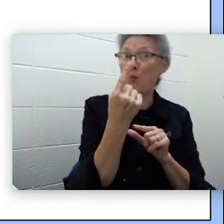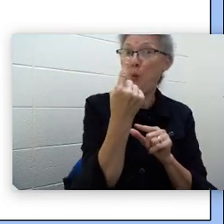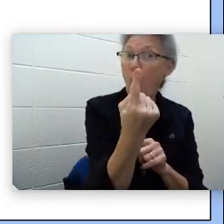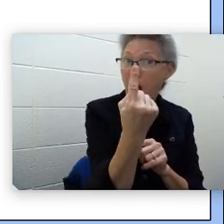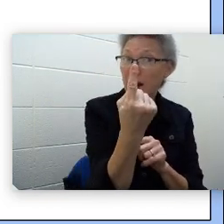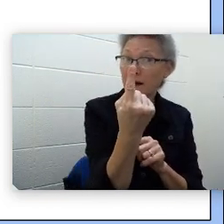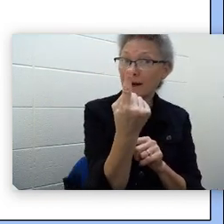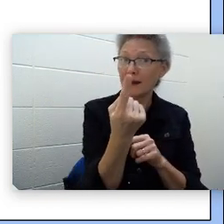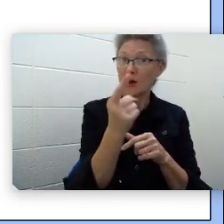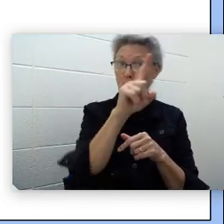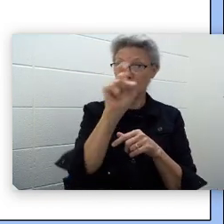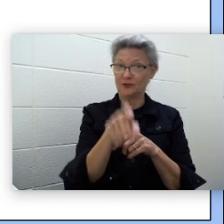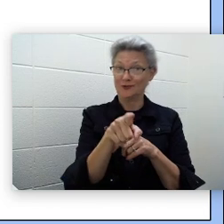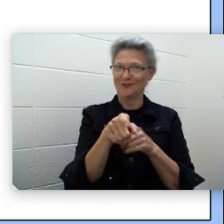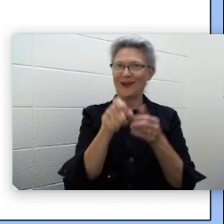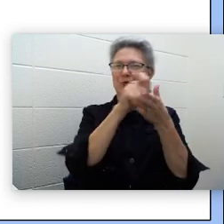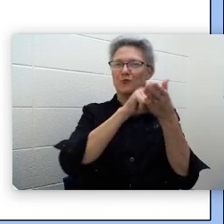response.